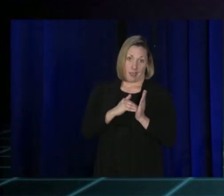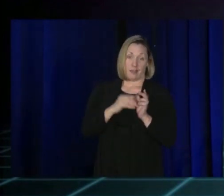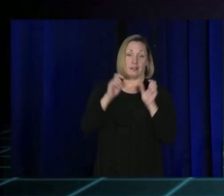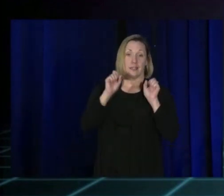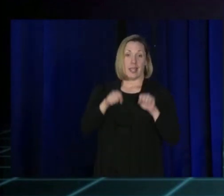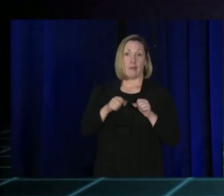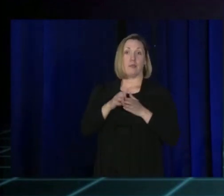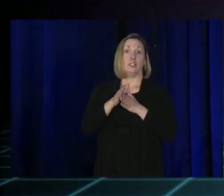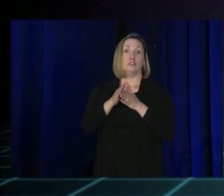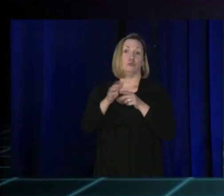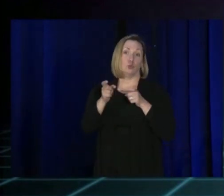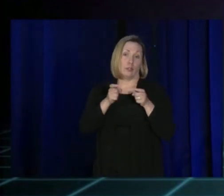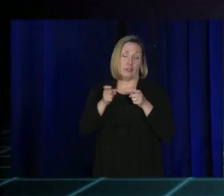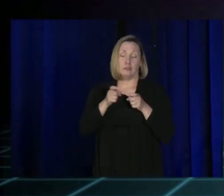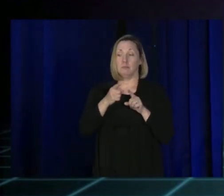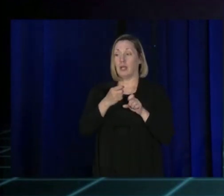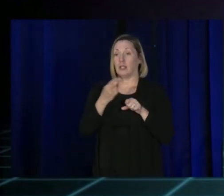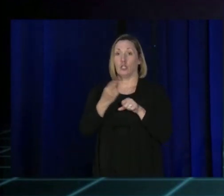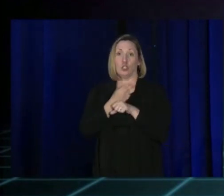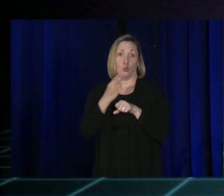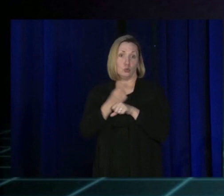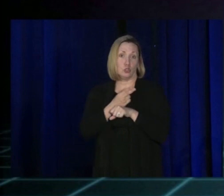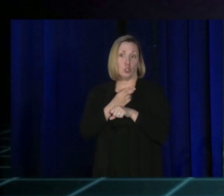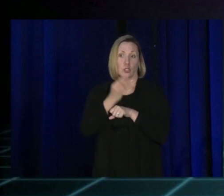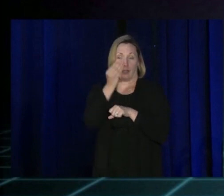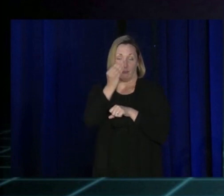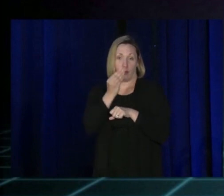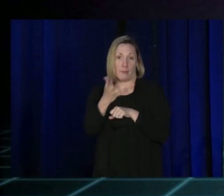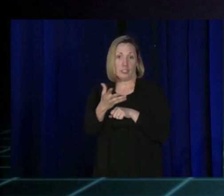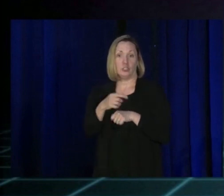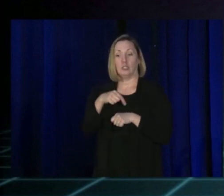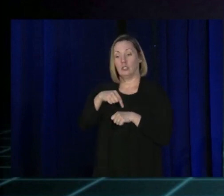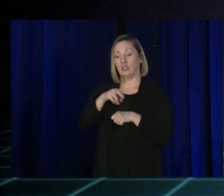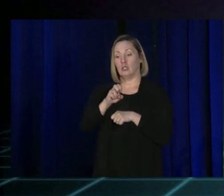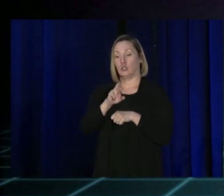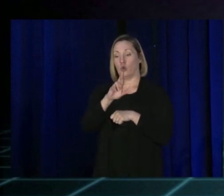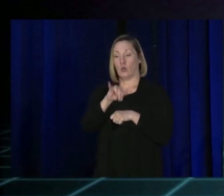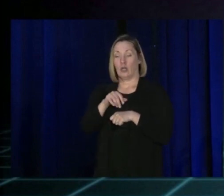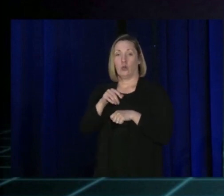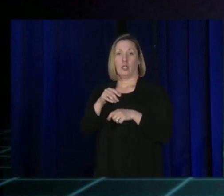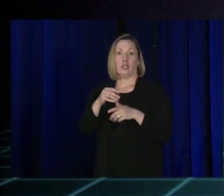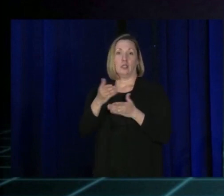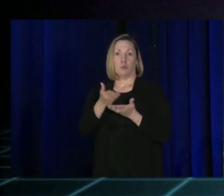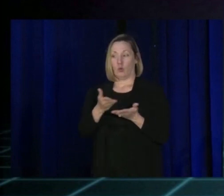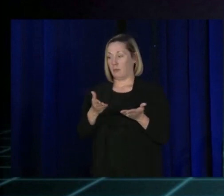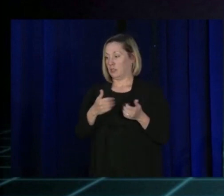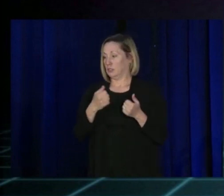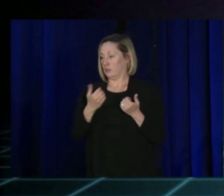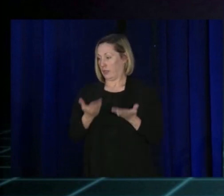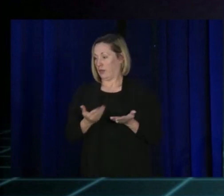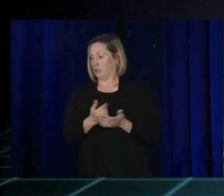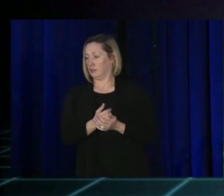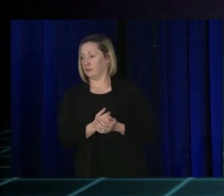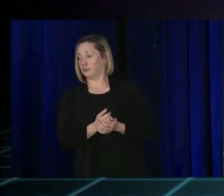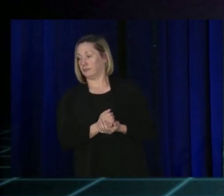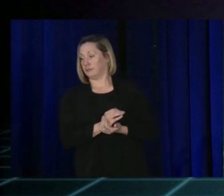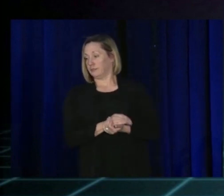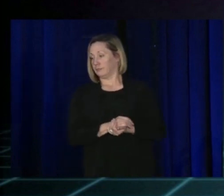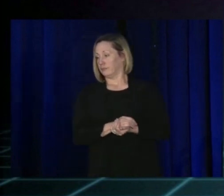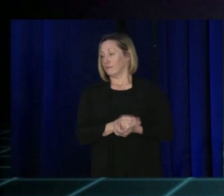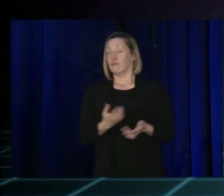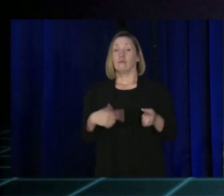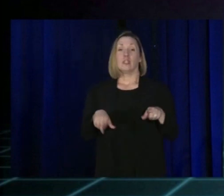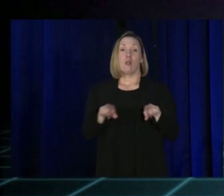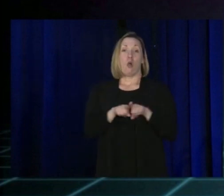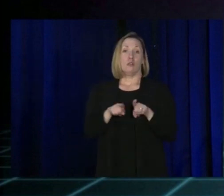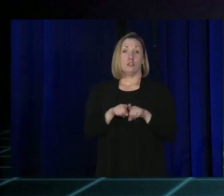driven by the user information or the query parameters or what have you there. And also, it